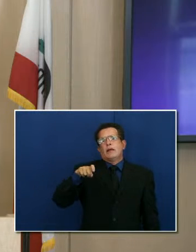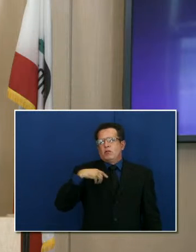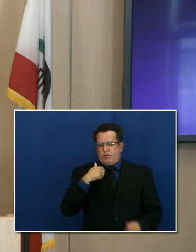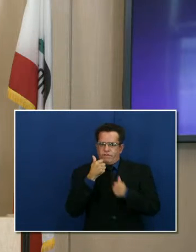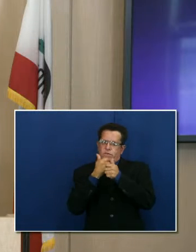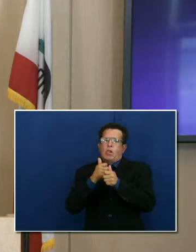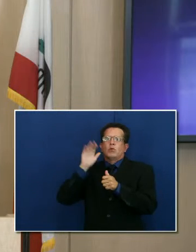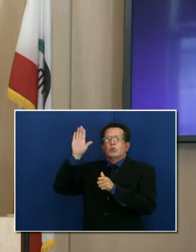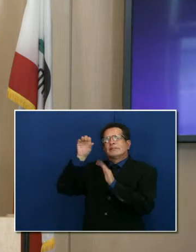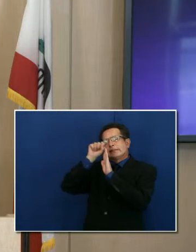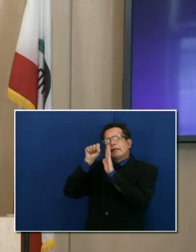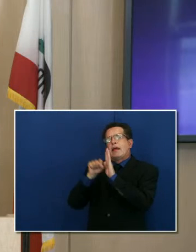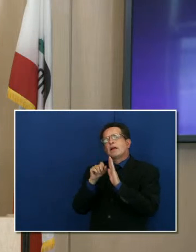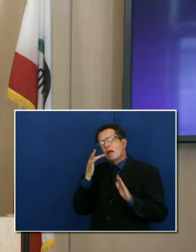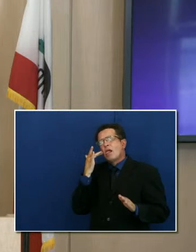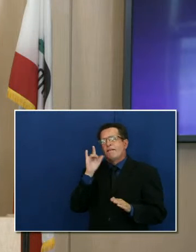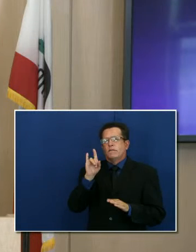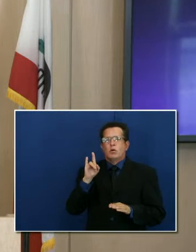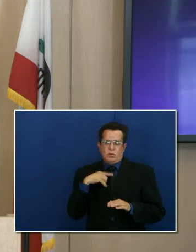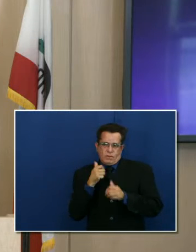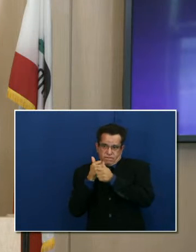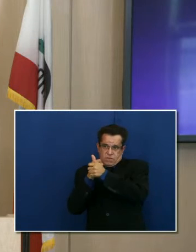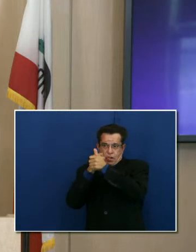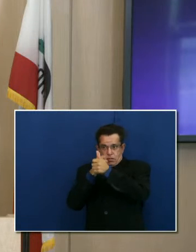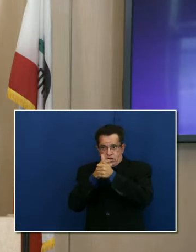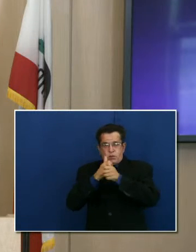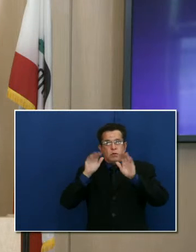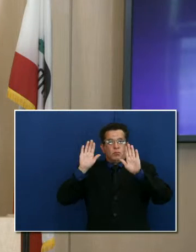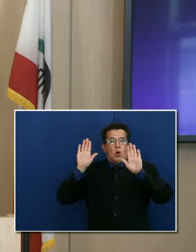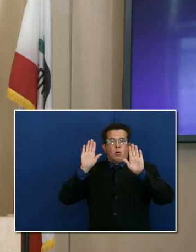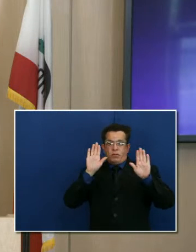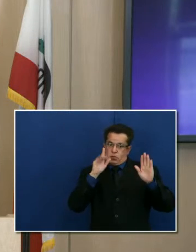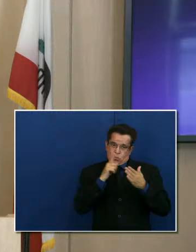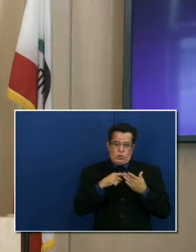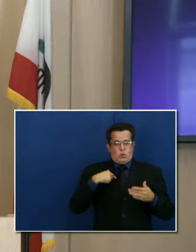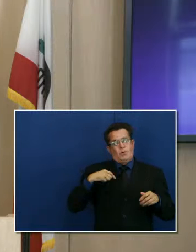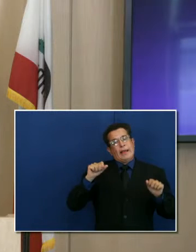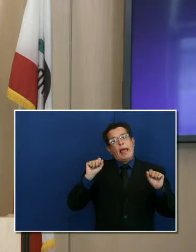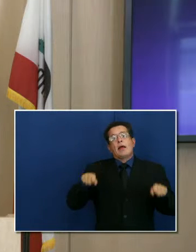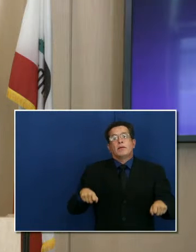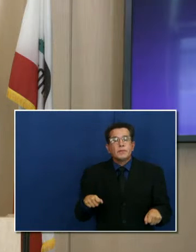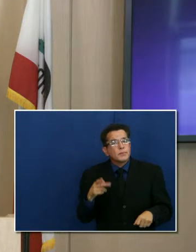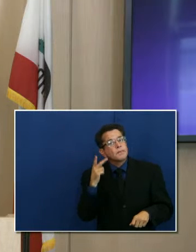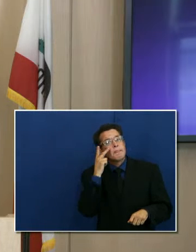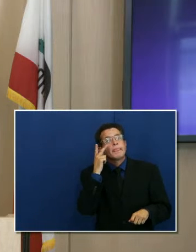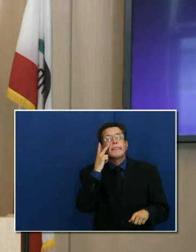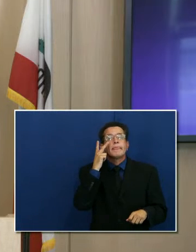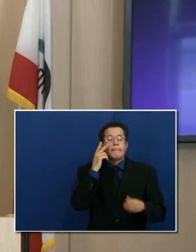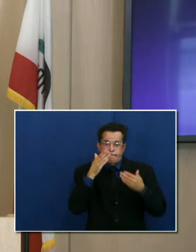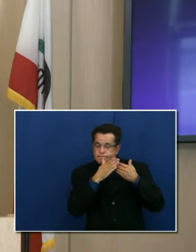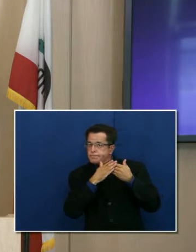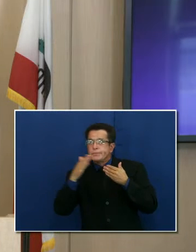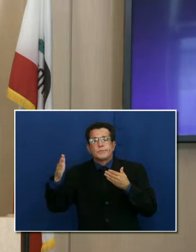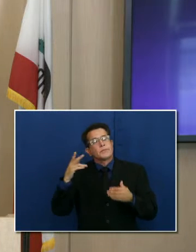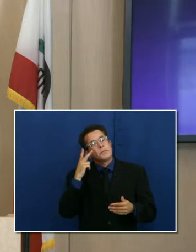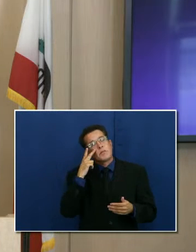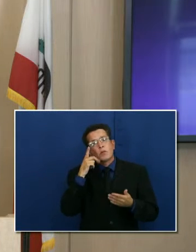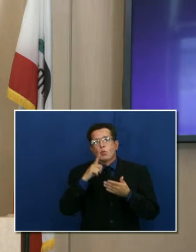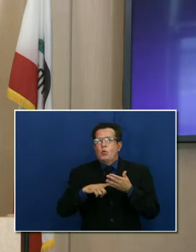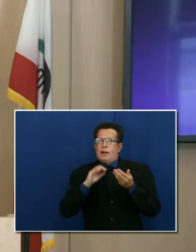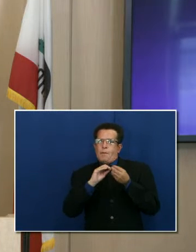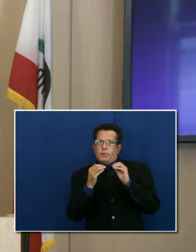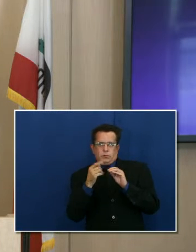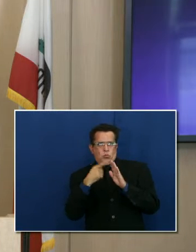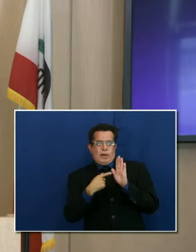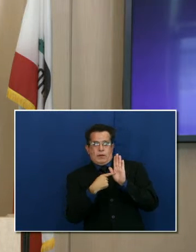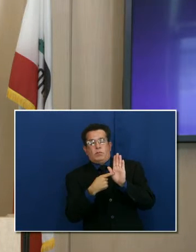of California to make sure we're doing everything that we can, and we'll see what those numbers go to. And then, as Supervisor